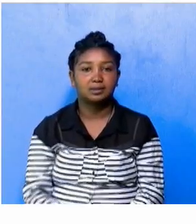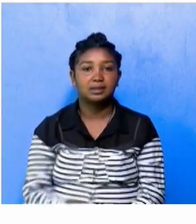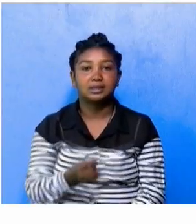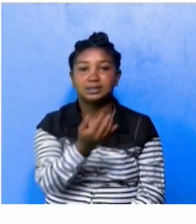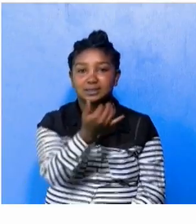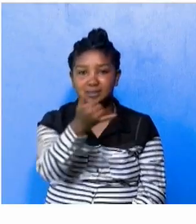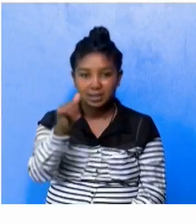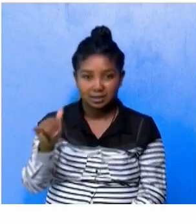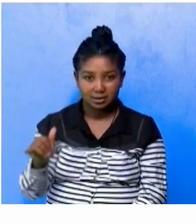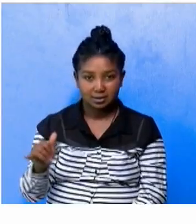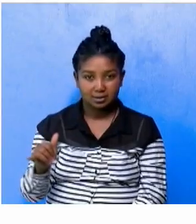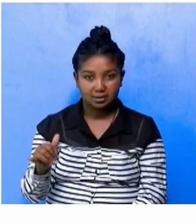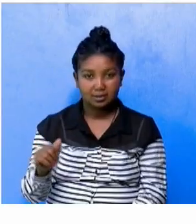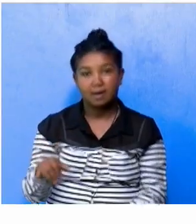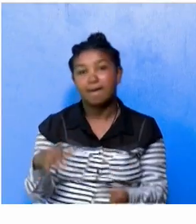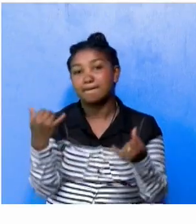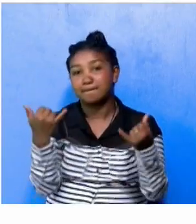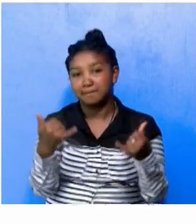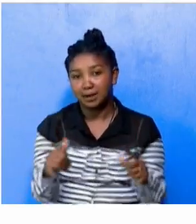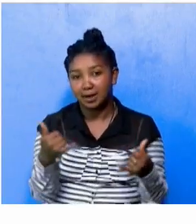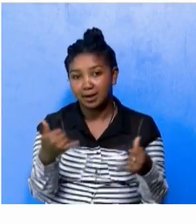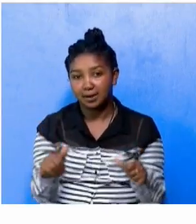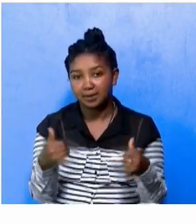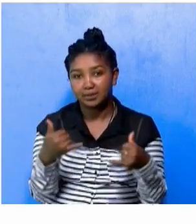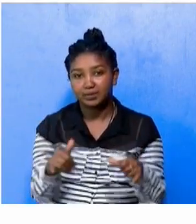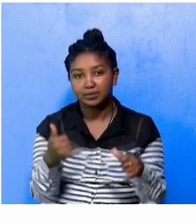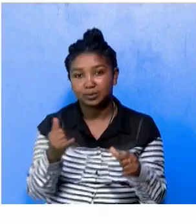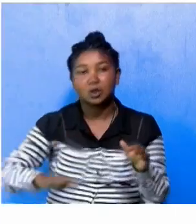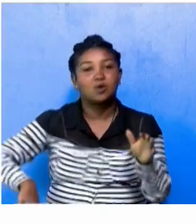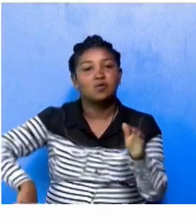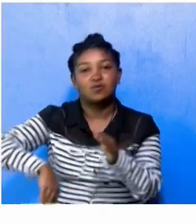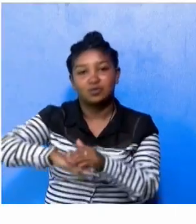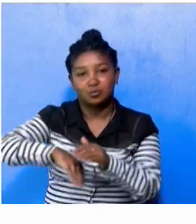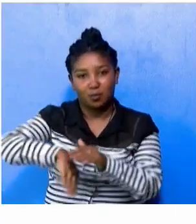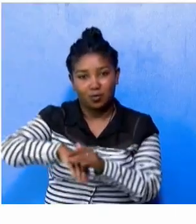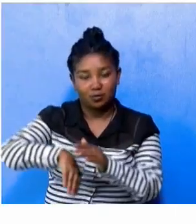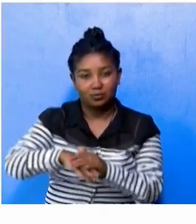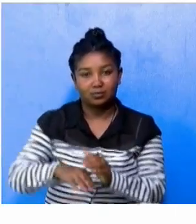they play football.